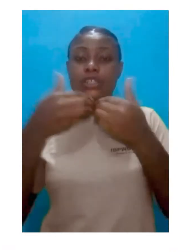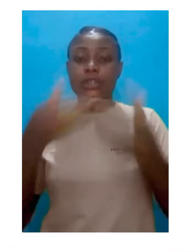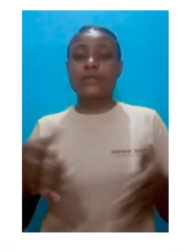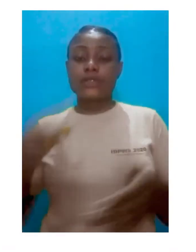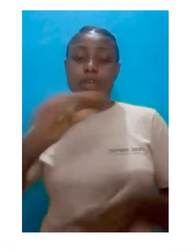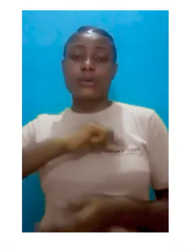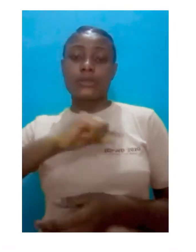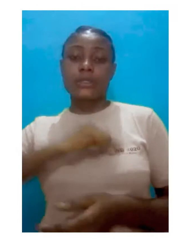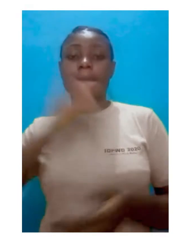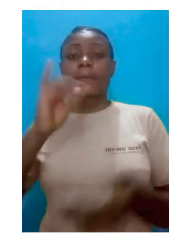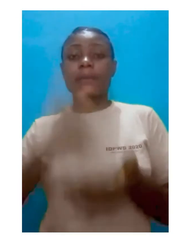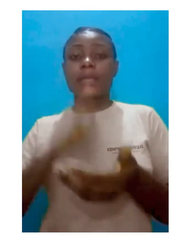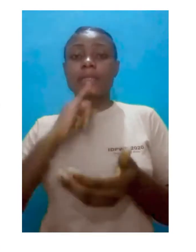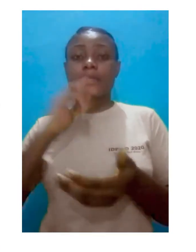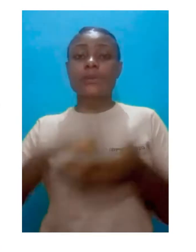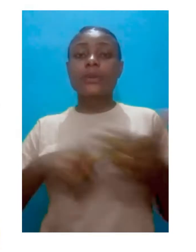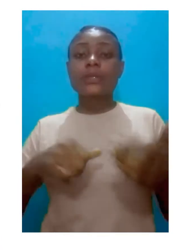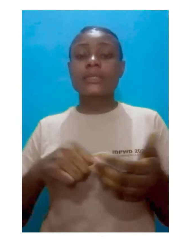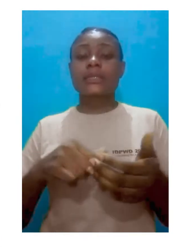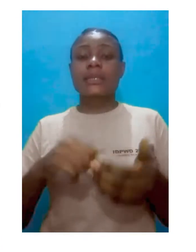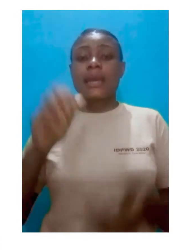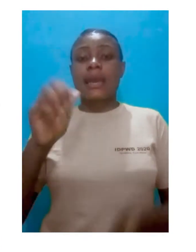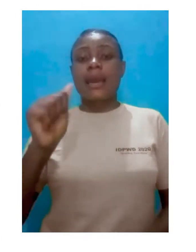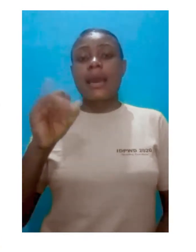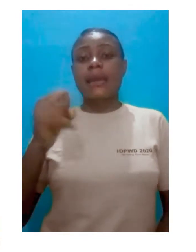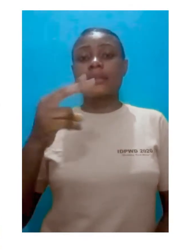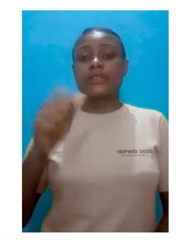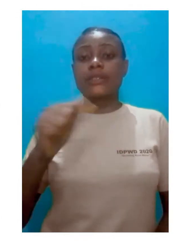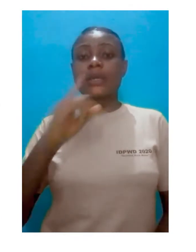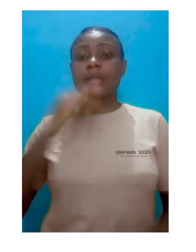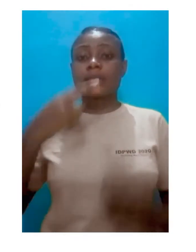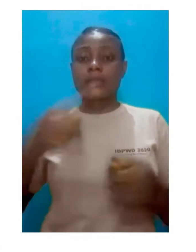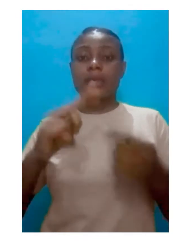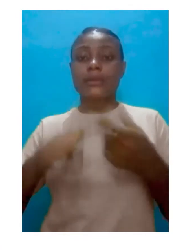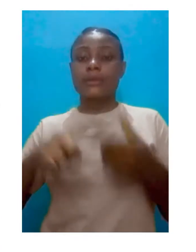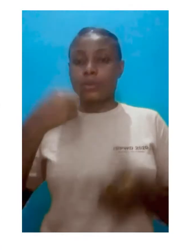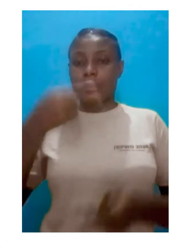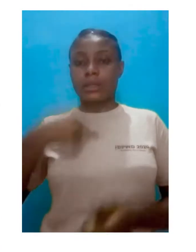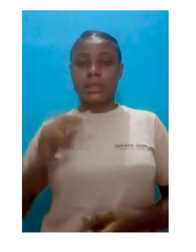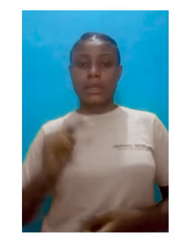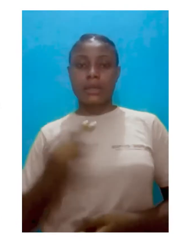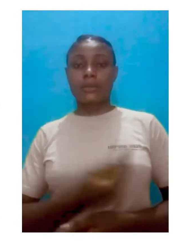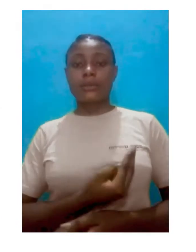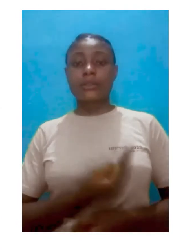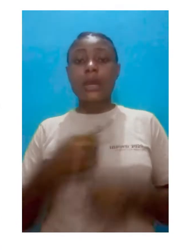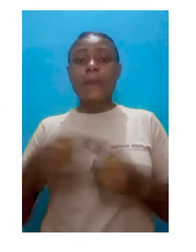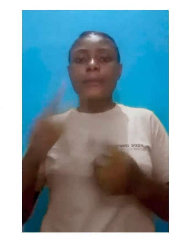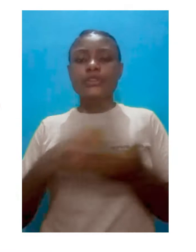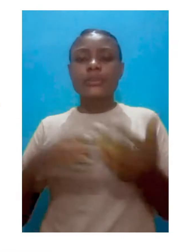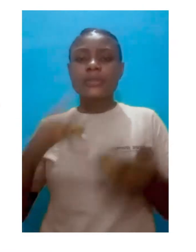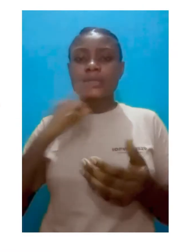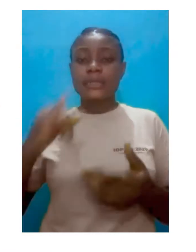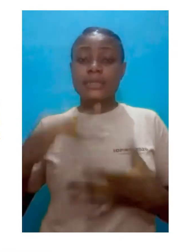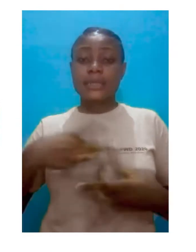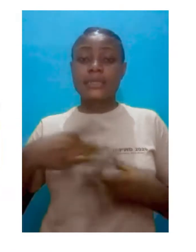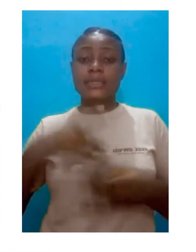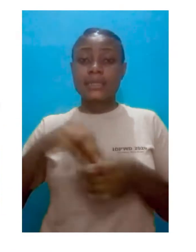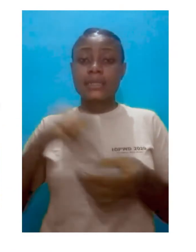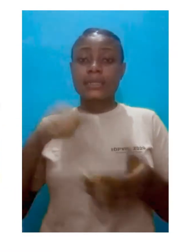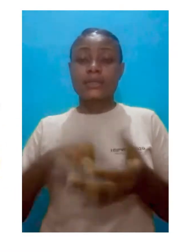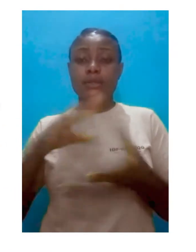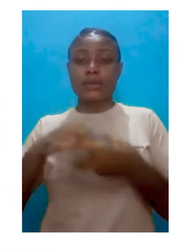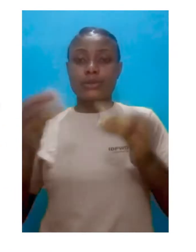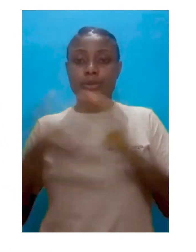she lost consciousness. And that's what Aisha is trying to let us know. But something is exciting in